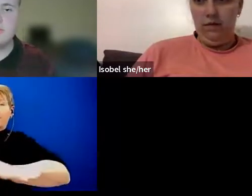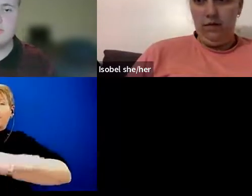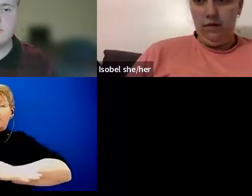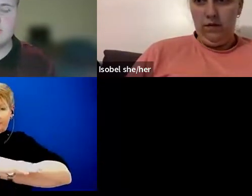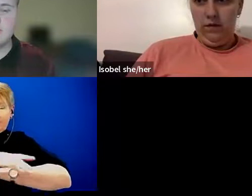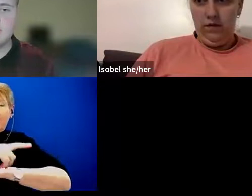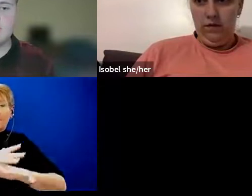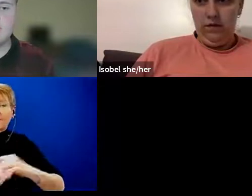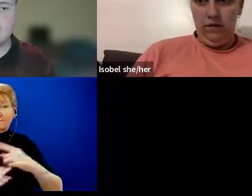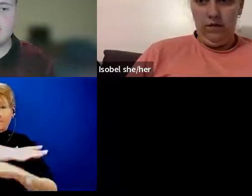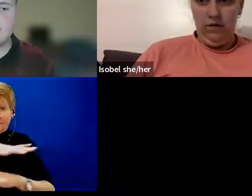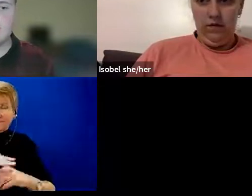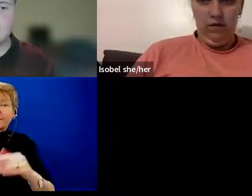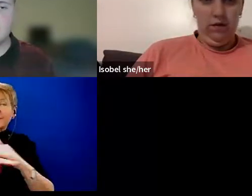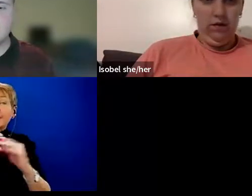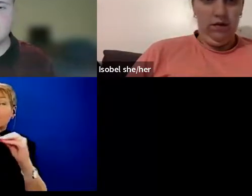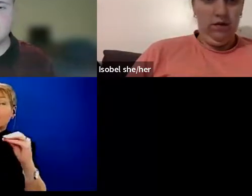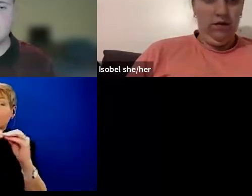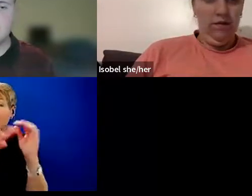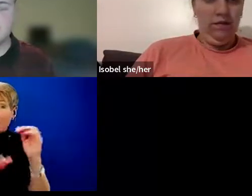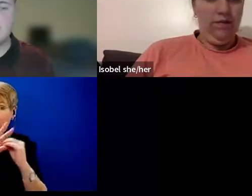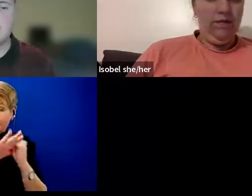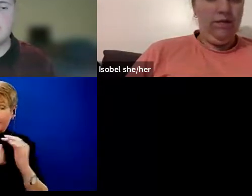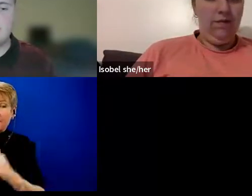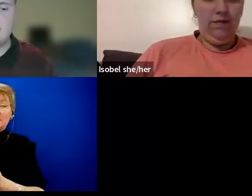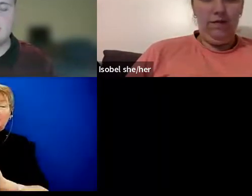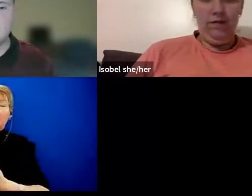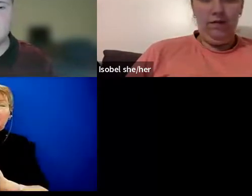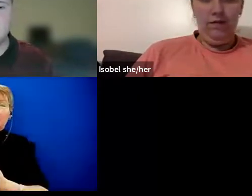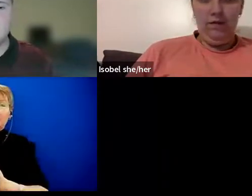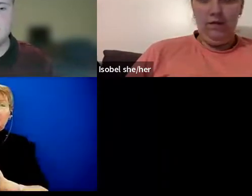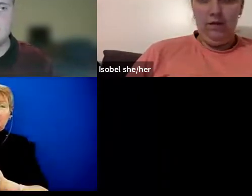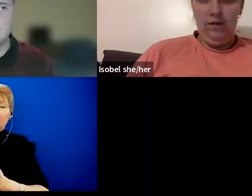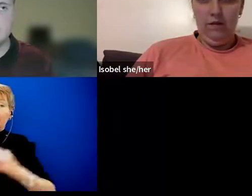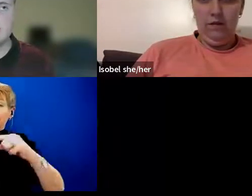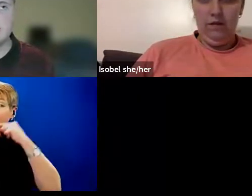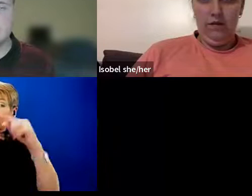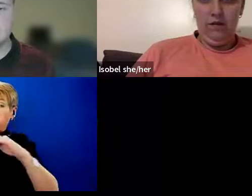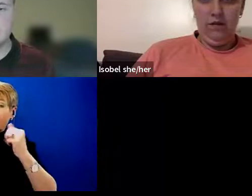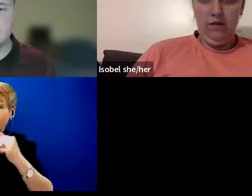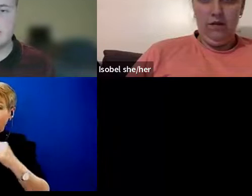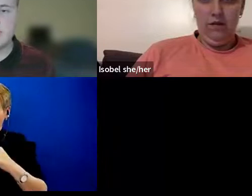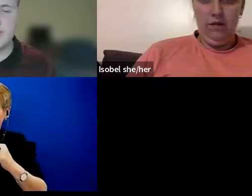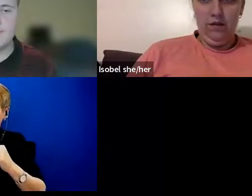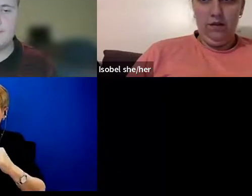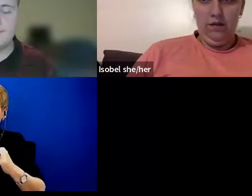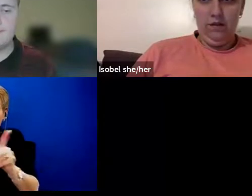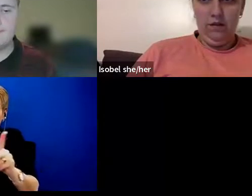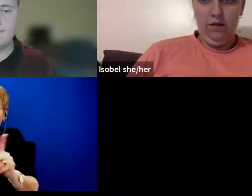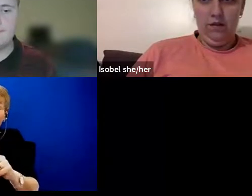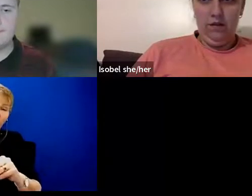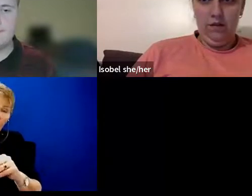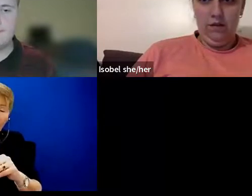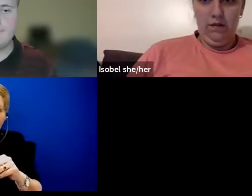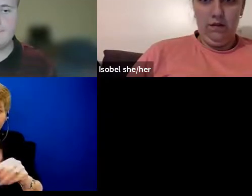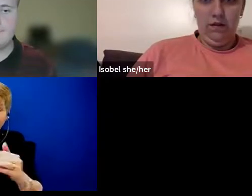and the Turrbal people up here in Brisbane. A visual description of myself: I am a white woman of a